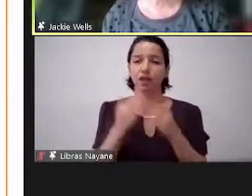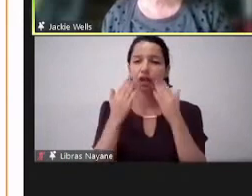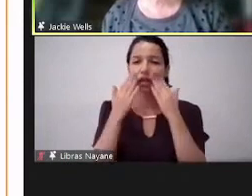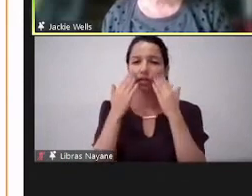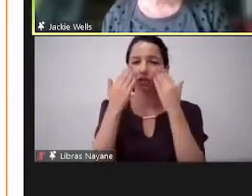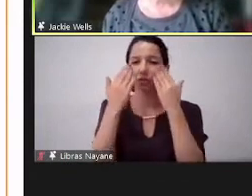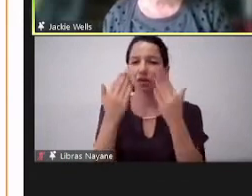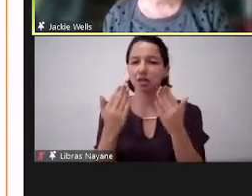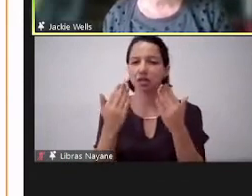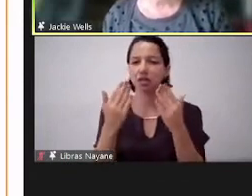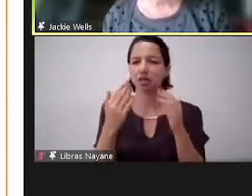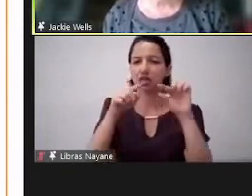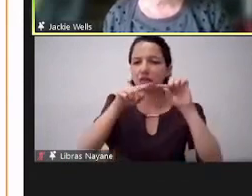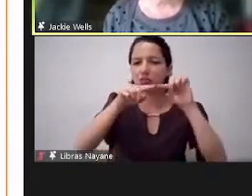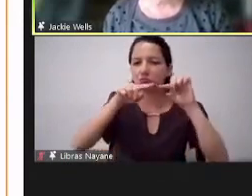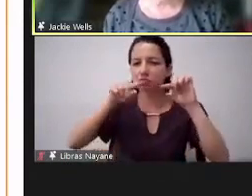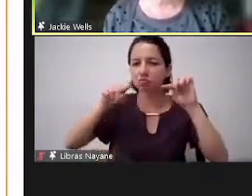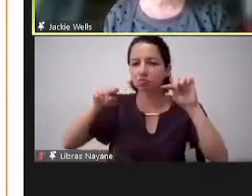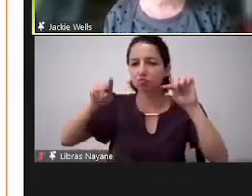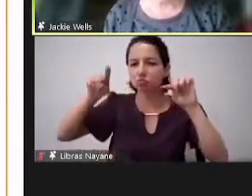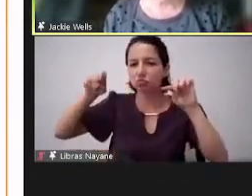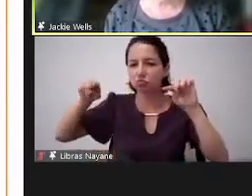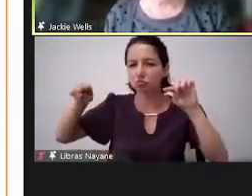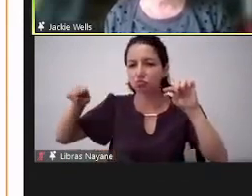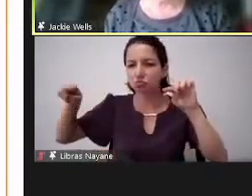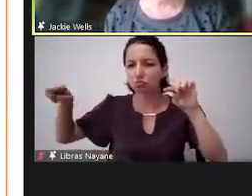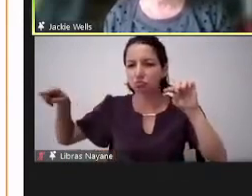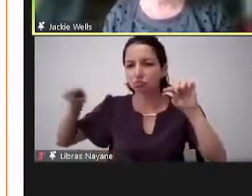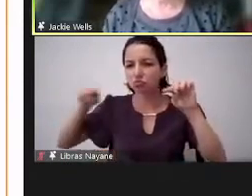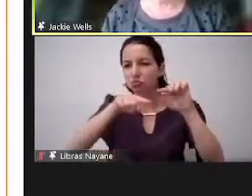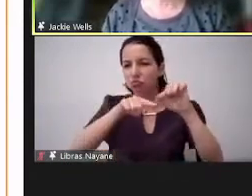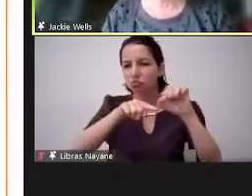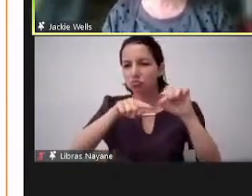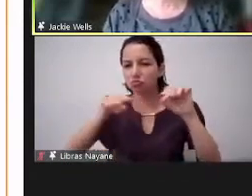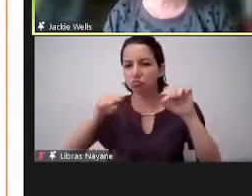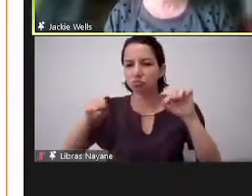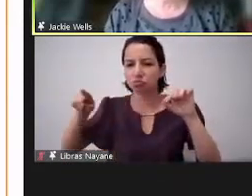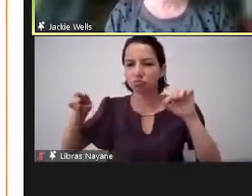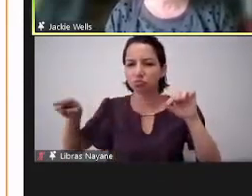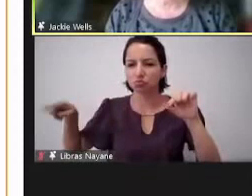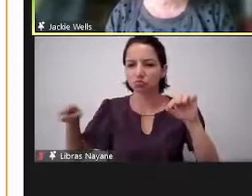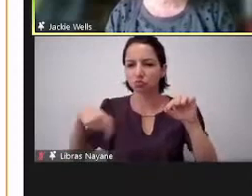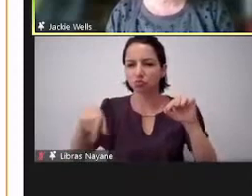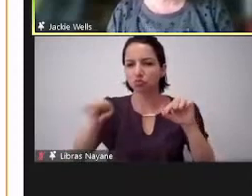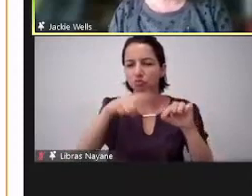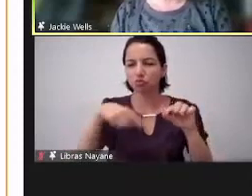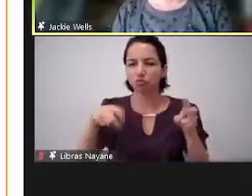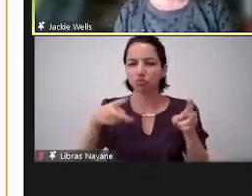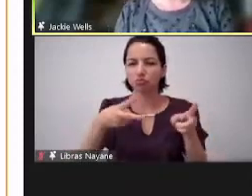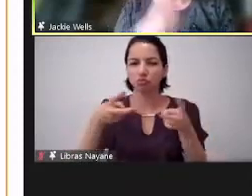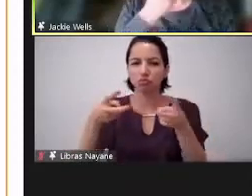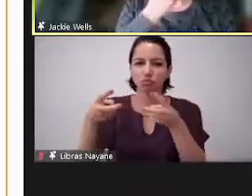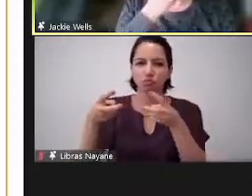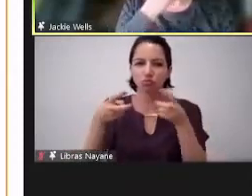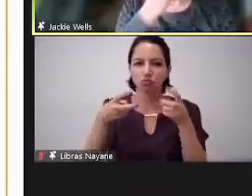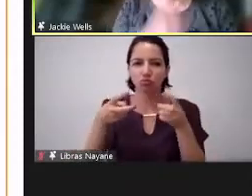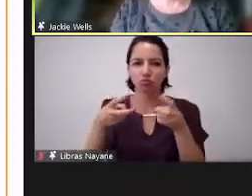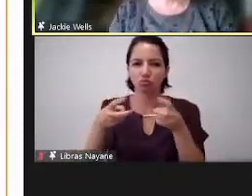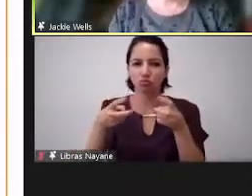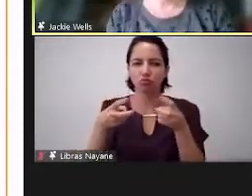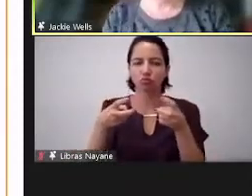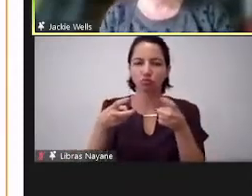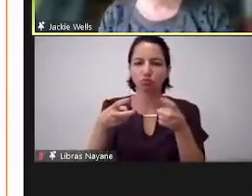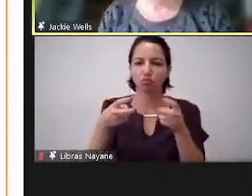axis, and the annual allowance, which is the lower line and the right-hand axis, have moved between 2006